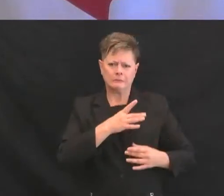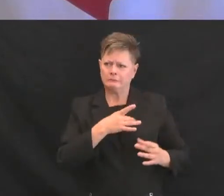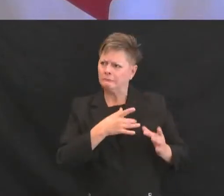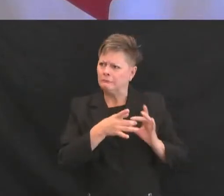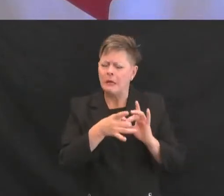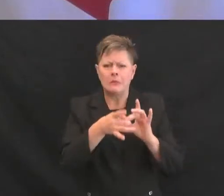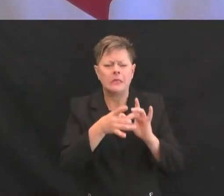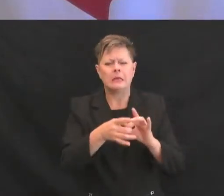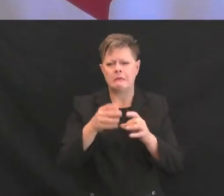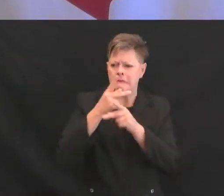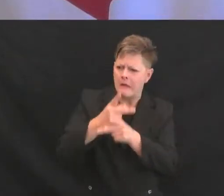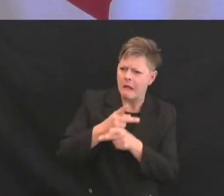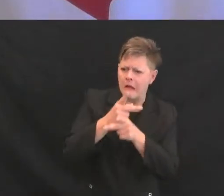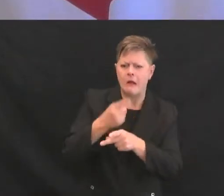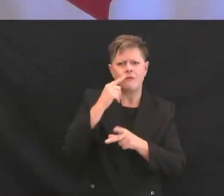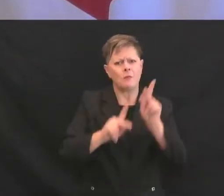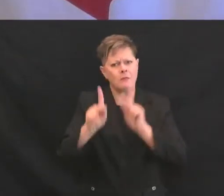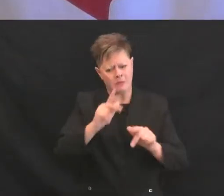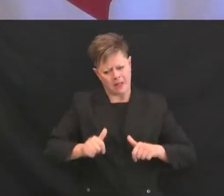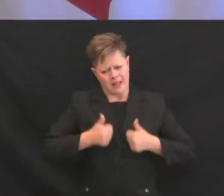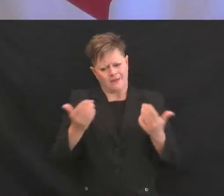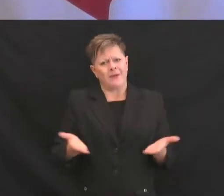our province. Thank you.